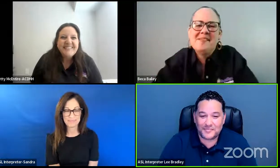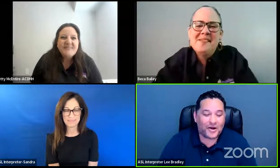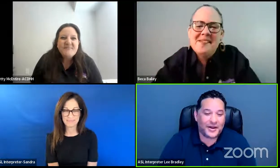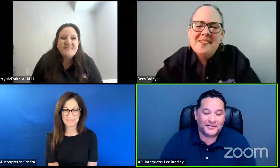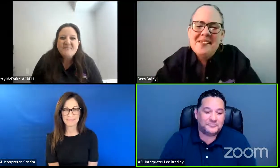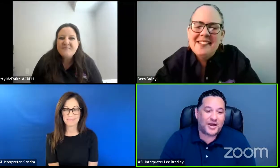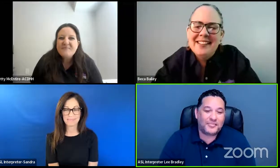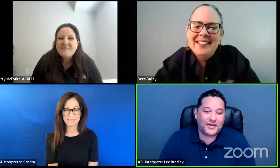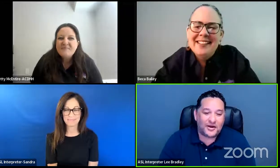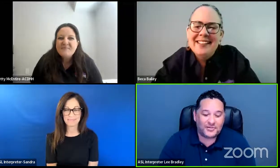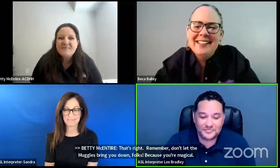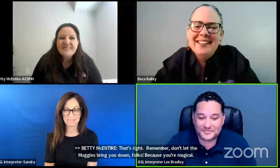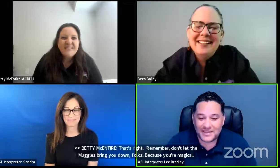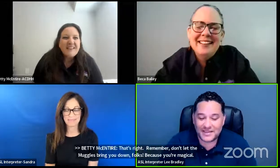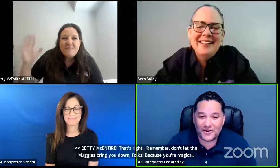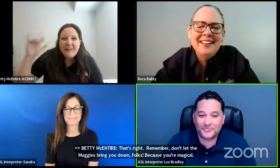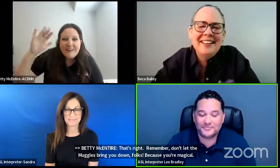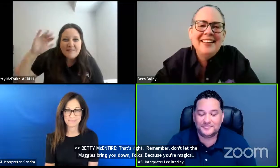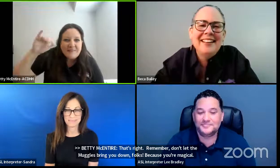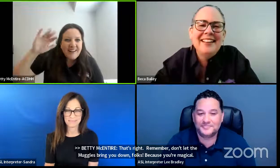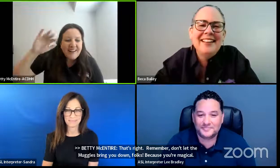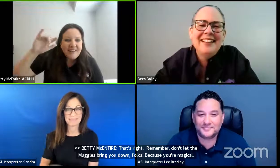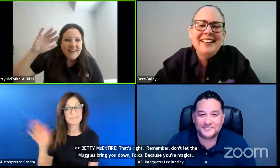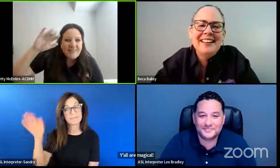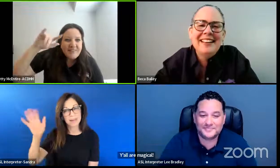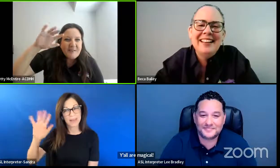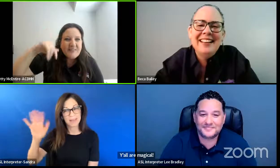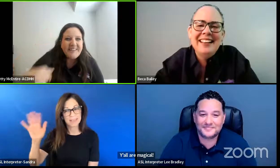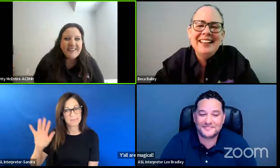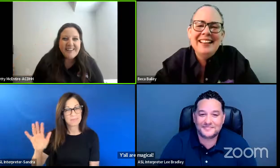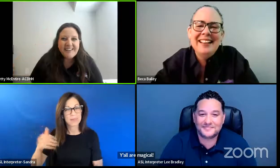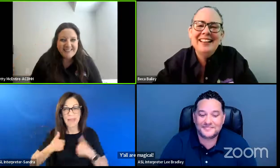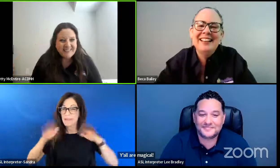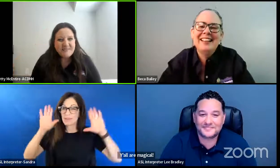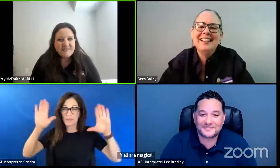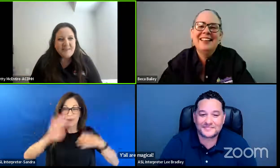That's right. All right. Bye-bye, all. Take care. Bye, everyone. Have a great